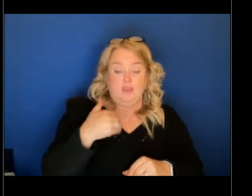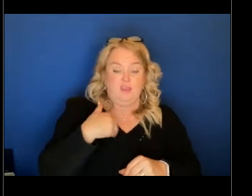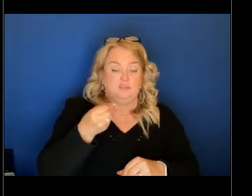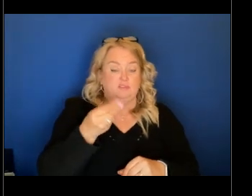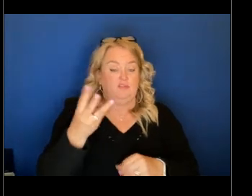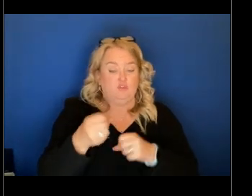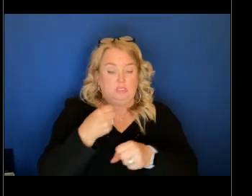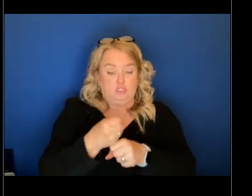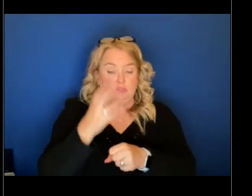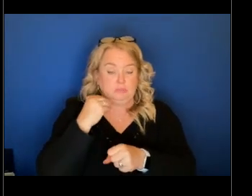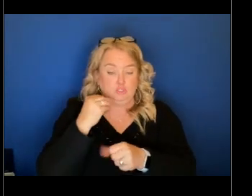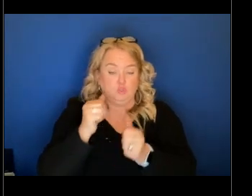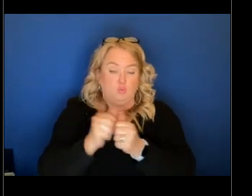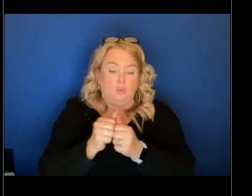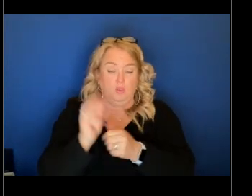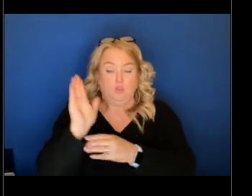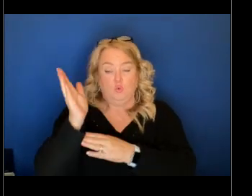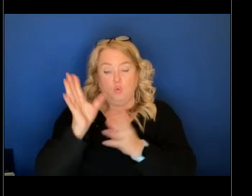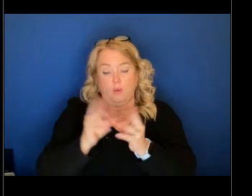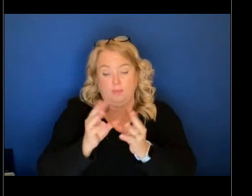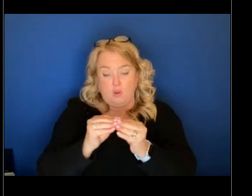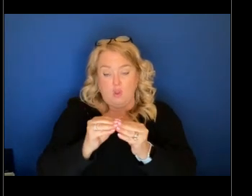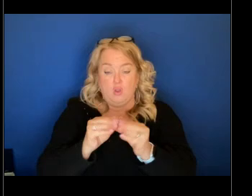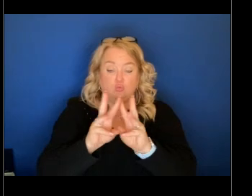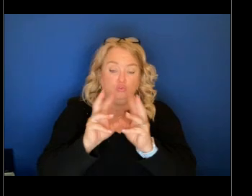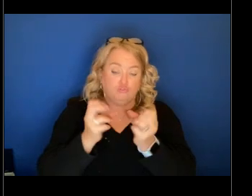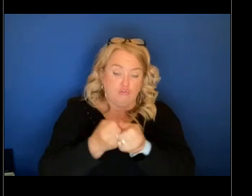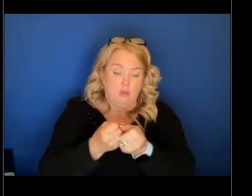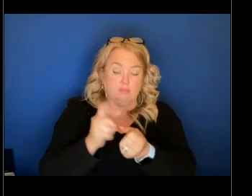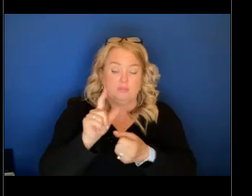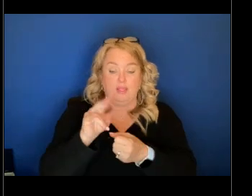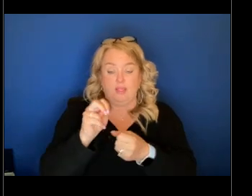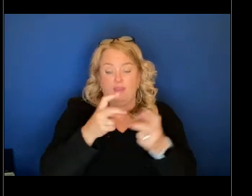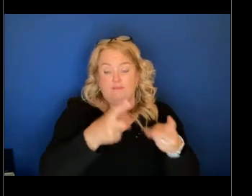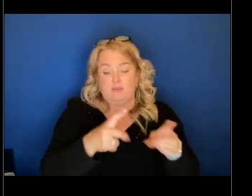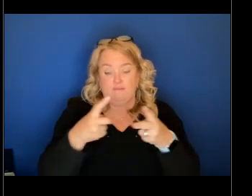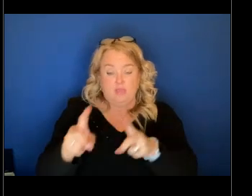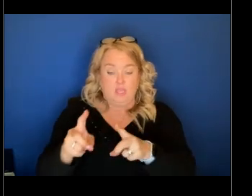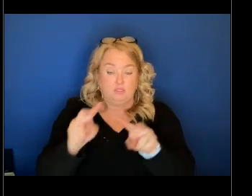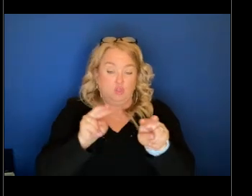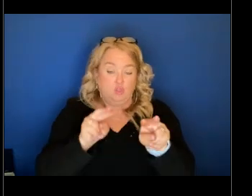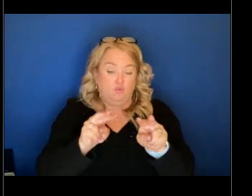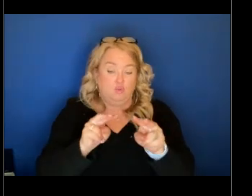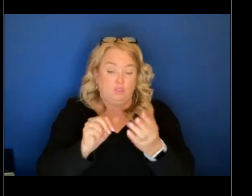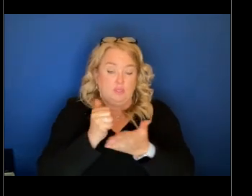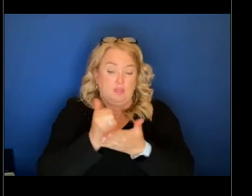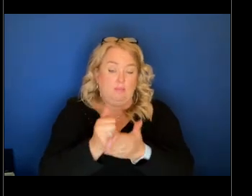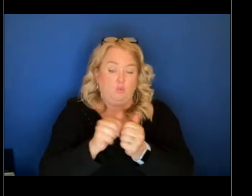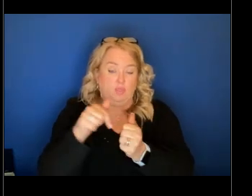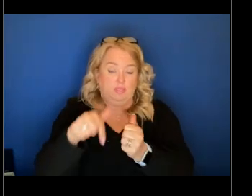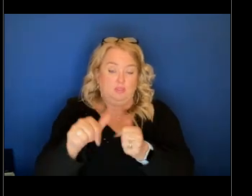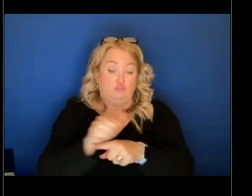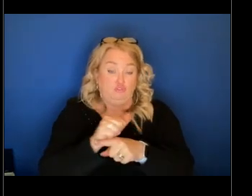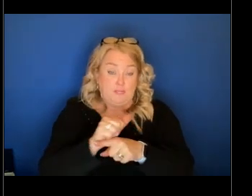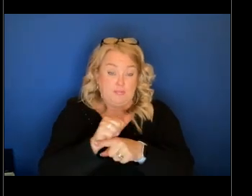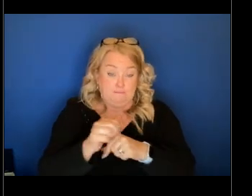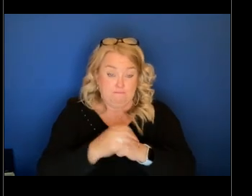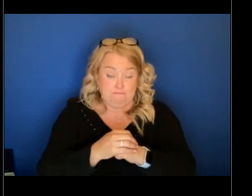experience facilitating webinars, workshops, and live events, and looks forward to assisting with this